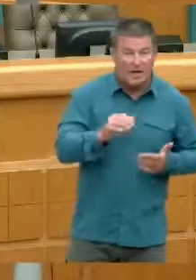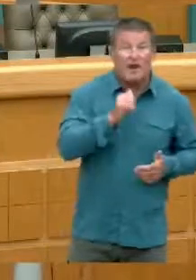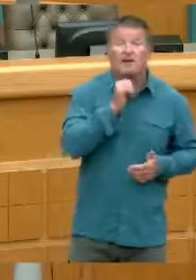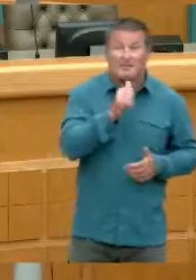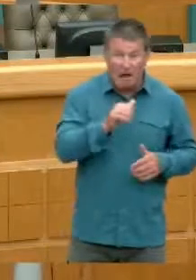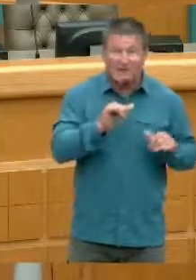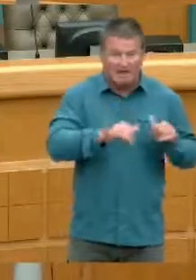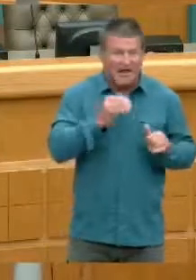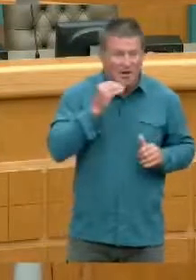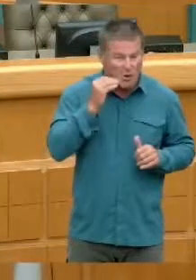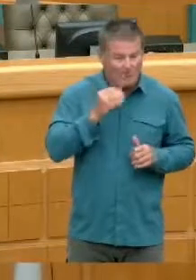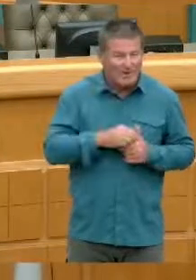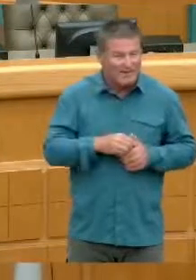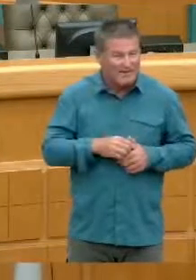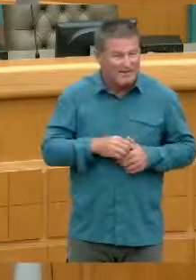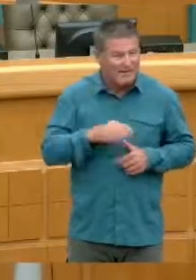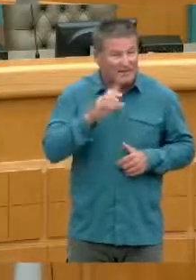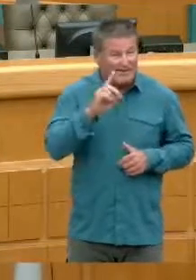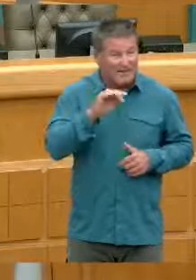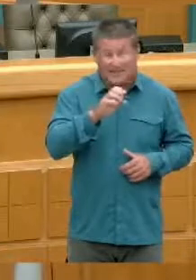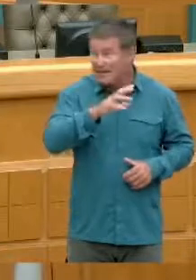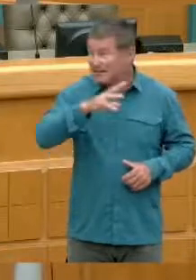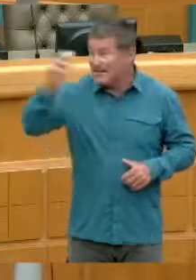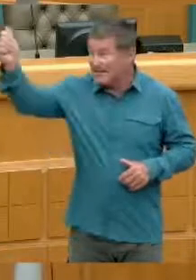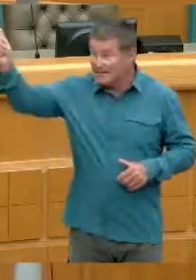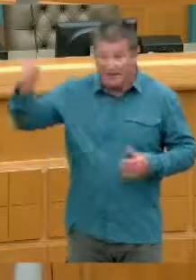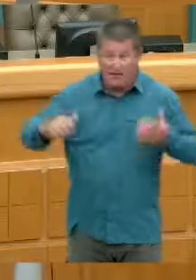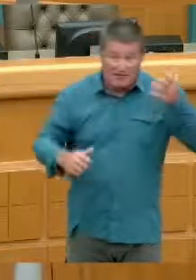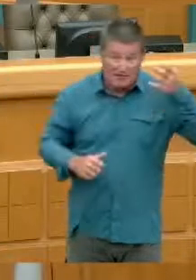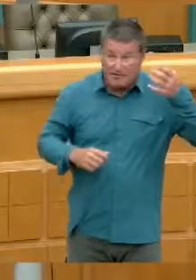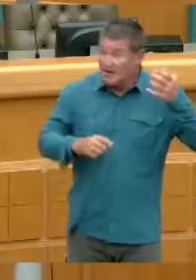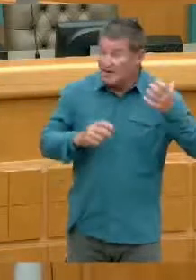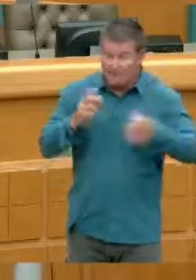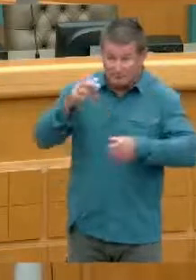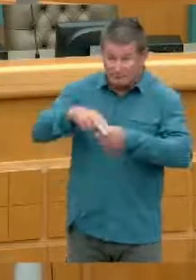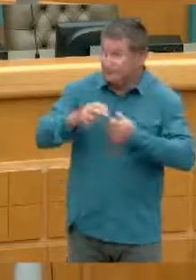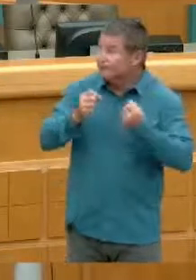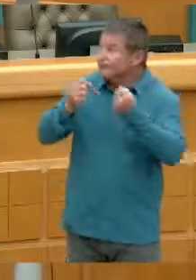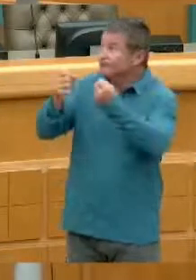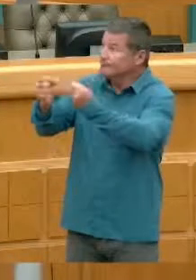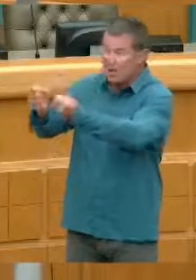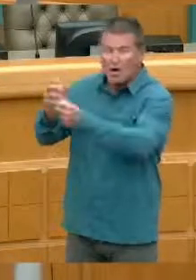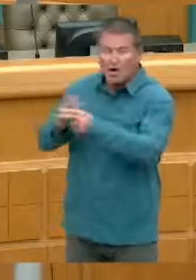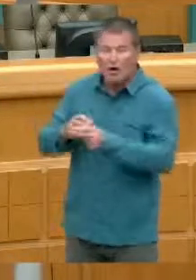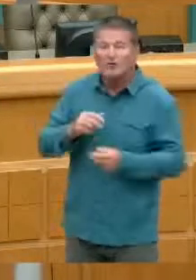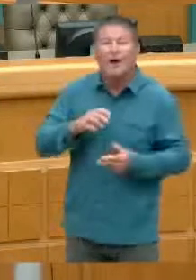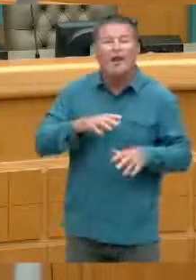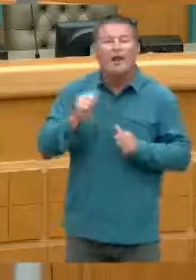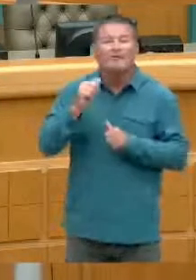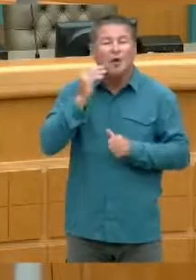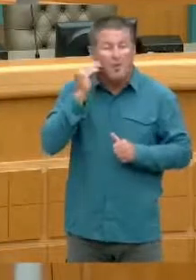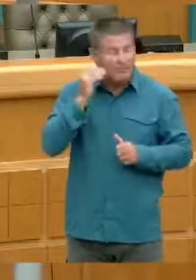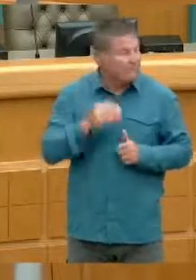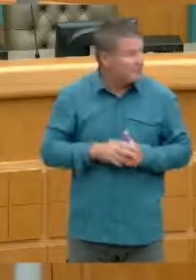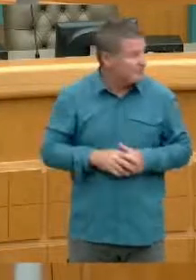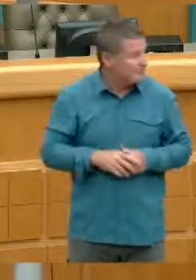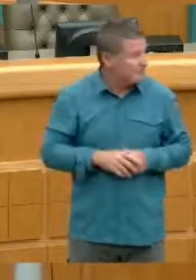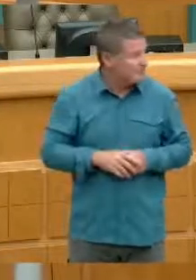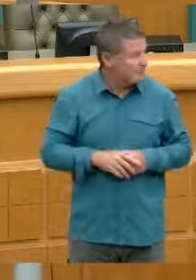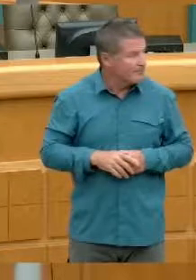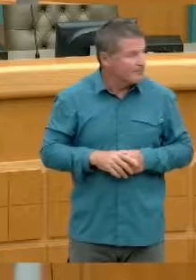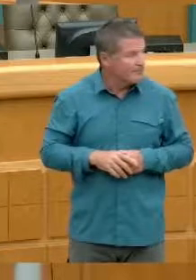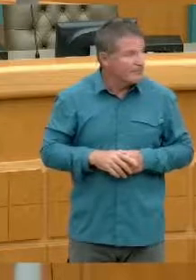device stayed at home for that day. If the device leaves home, then that's counted as having left home. And what you can see is that overall this